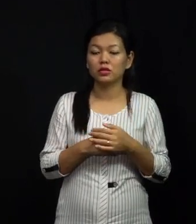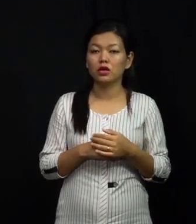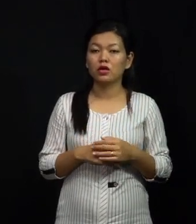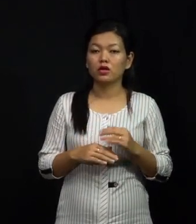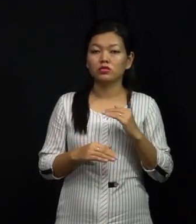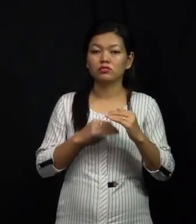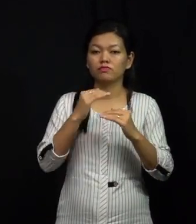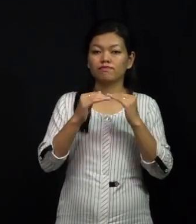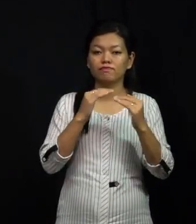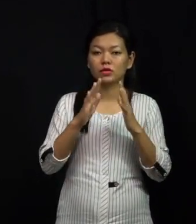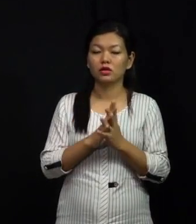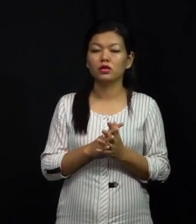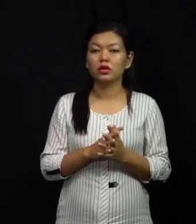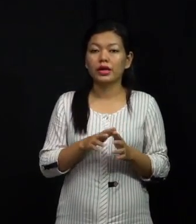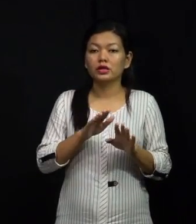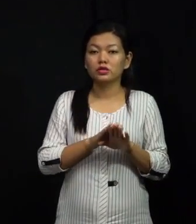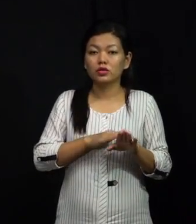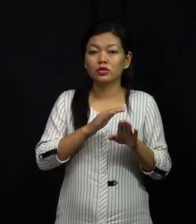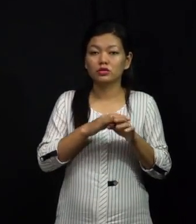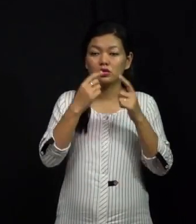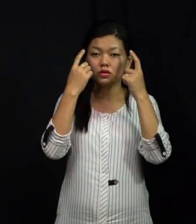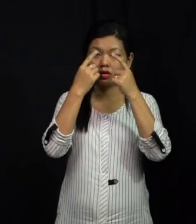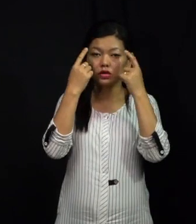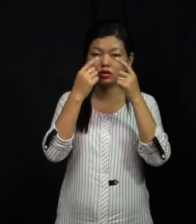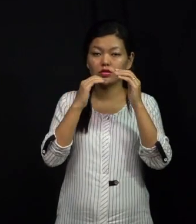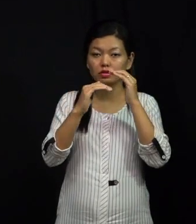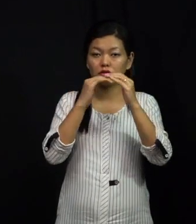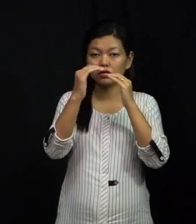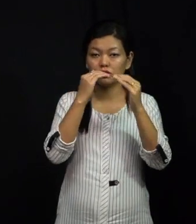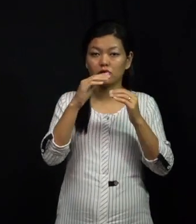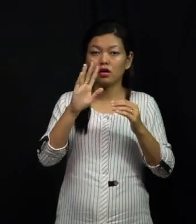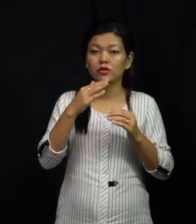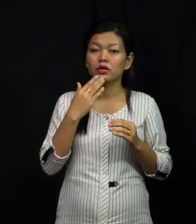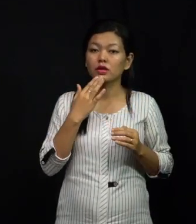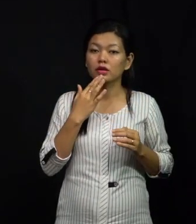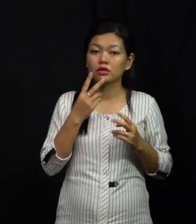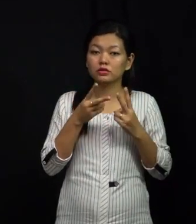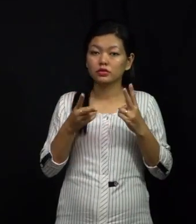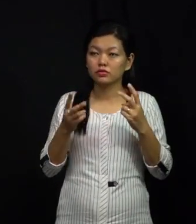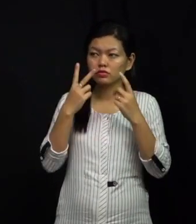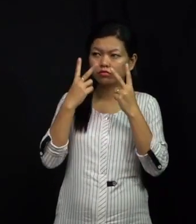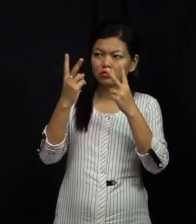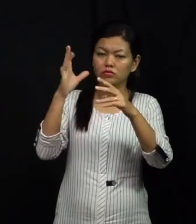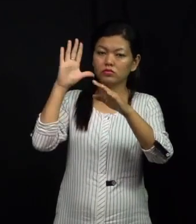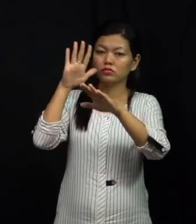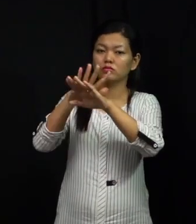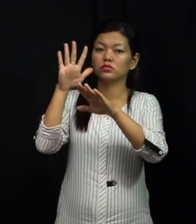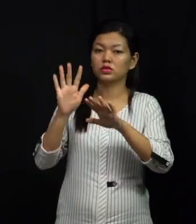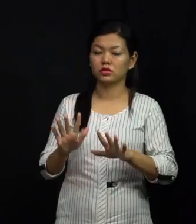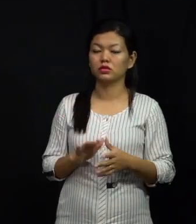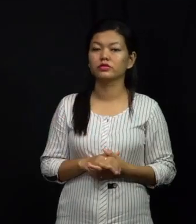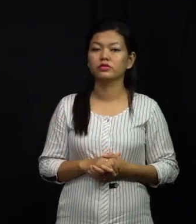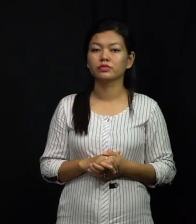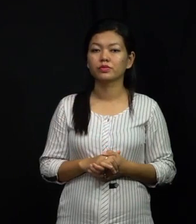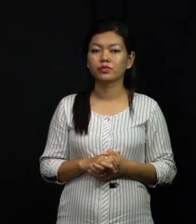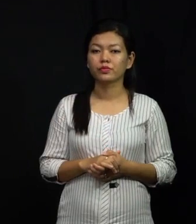between different colors. Okay, so those are some of the physical developments of the infancy stage. Okay,